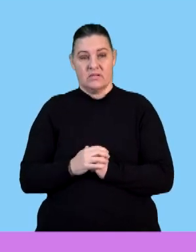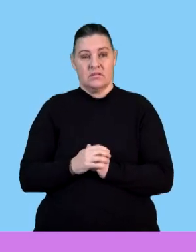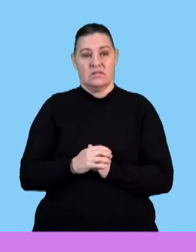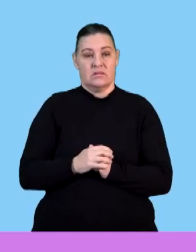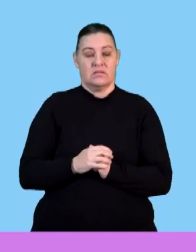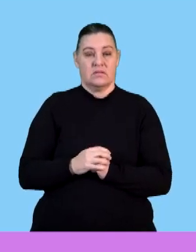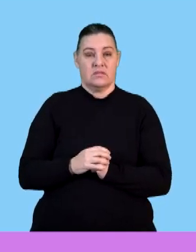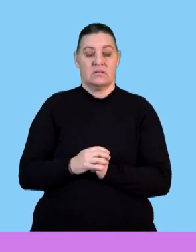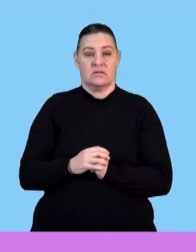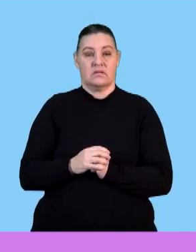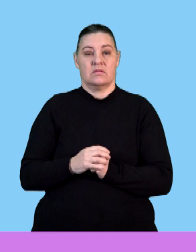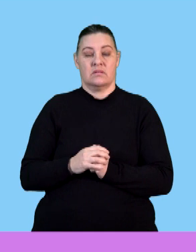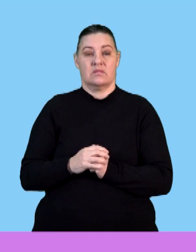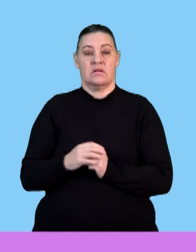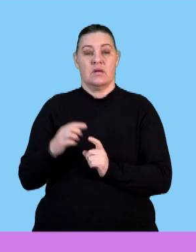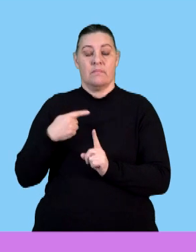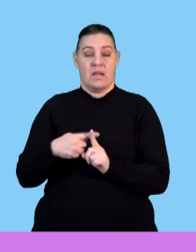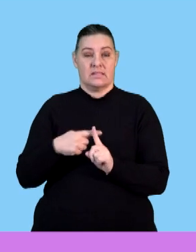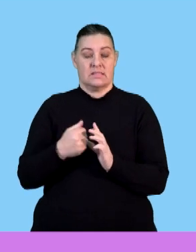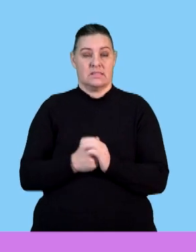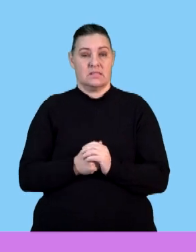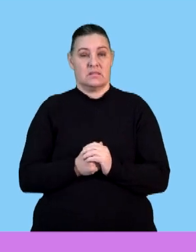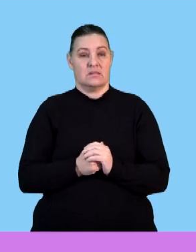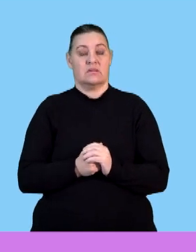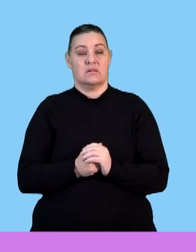95. All right. Plus,